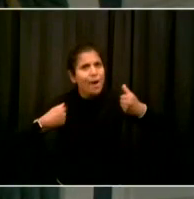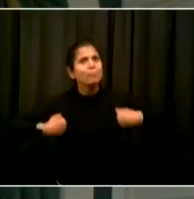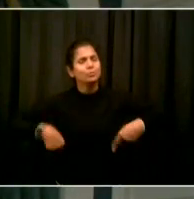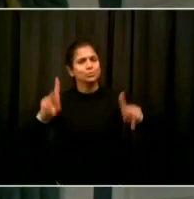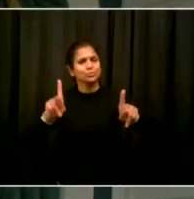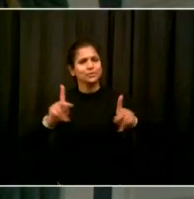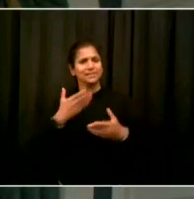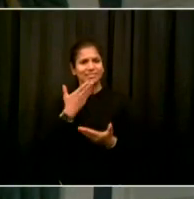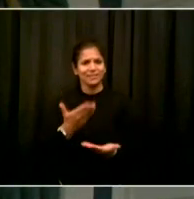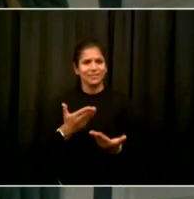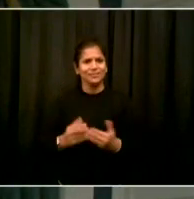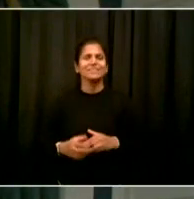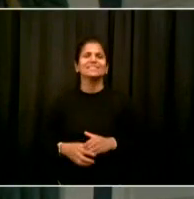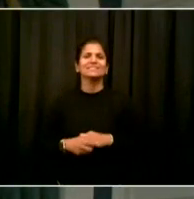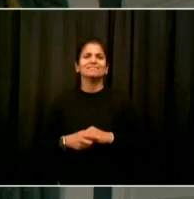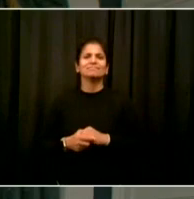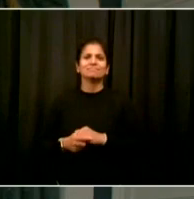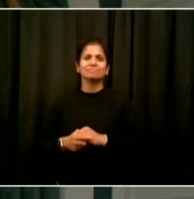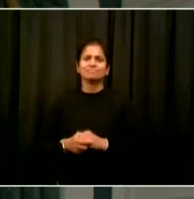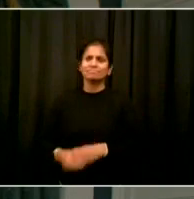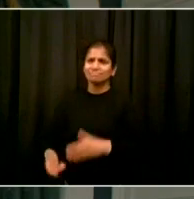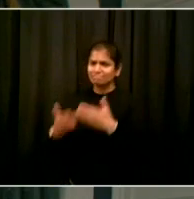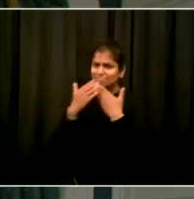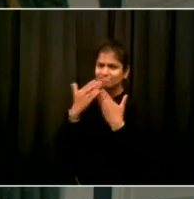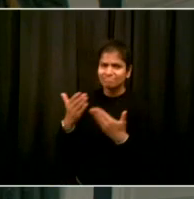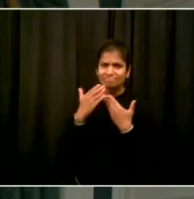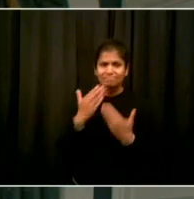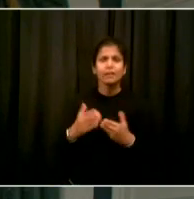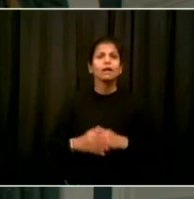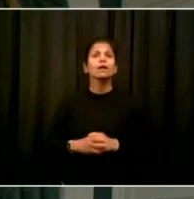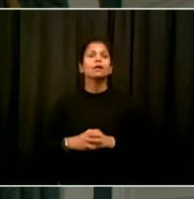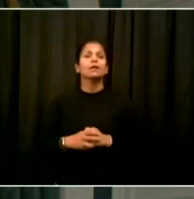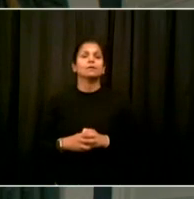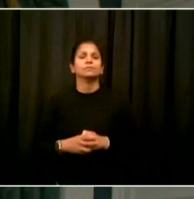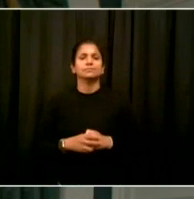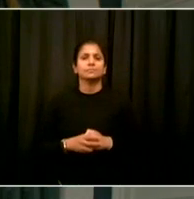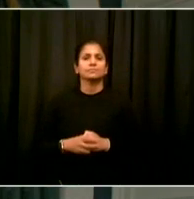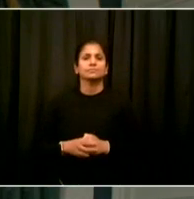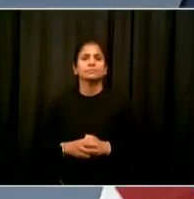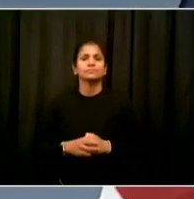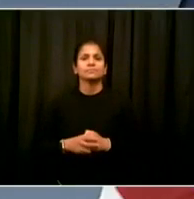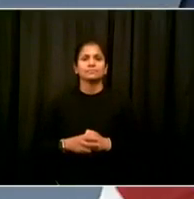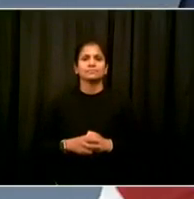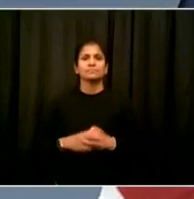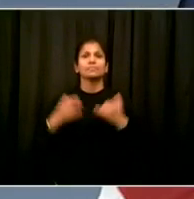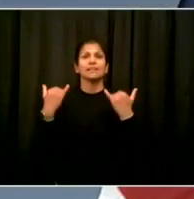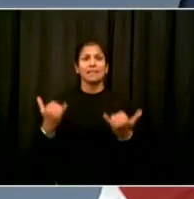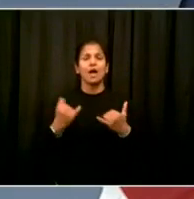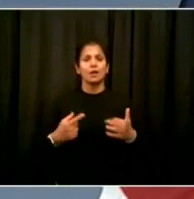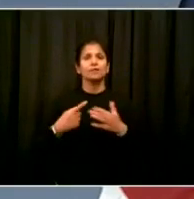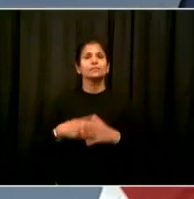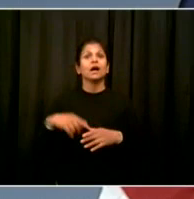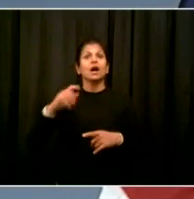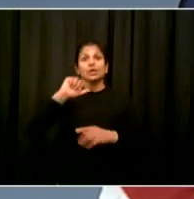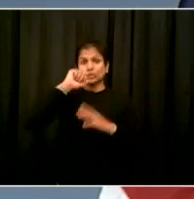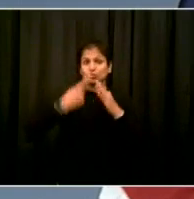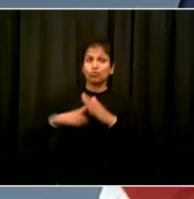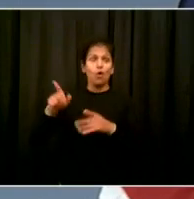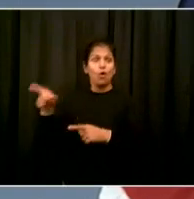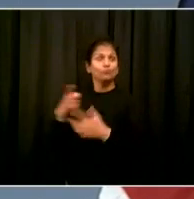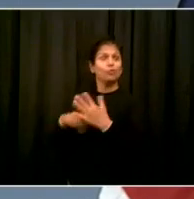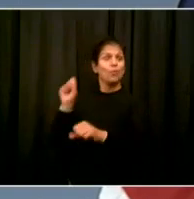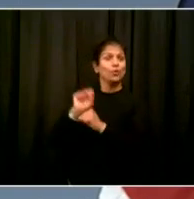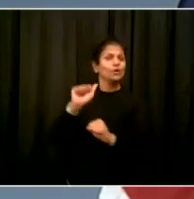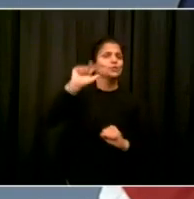you. So with that move, which will take effect tomorrow, we have a series of other moves, and